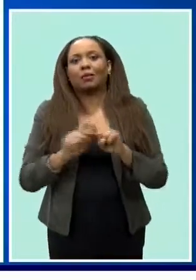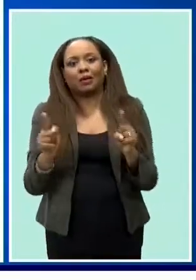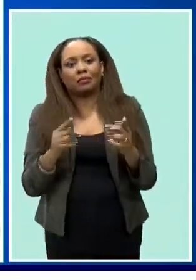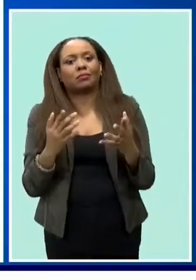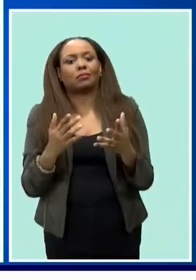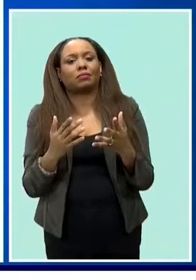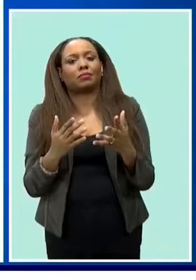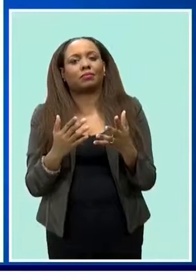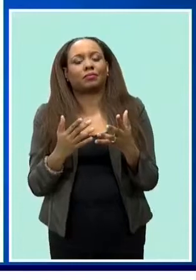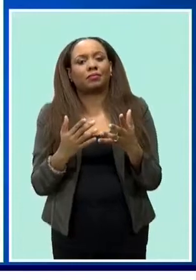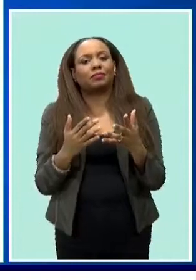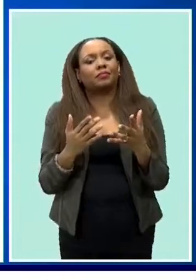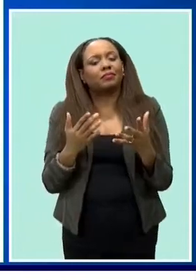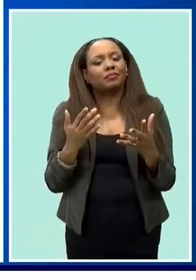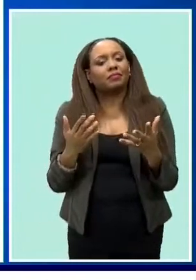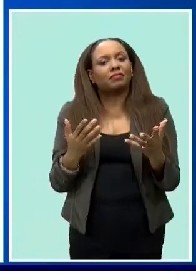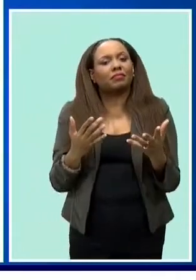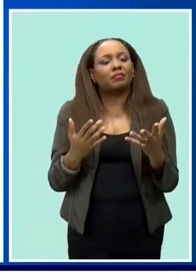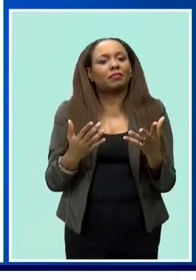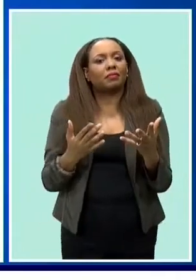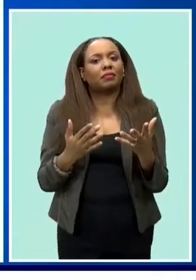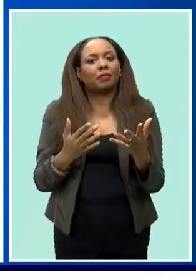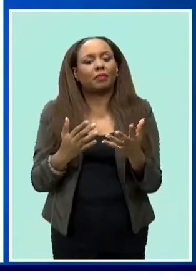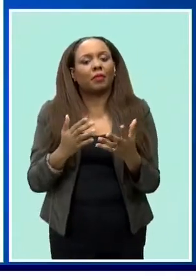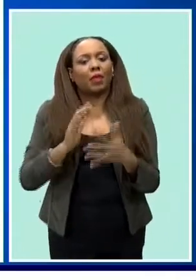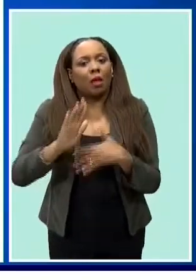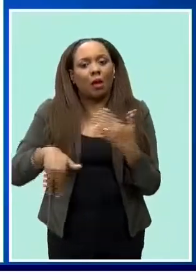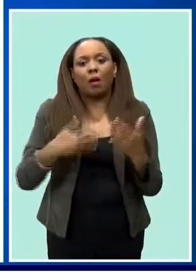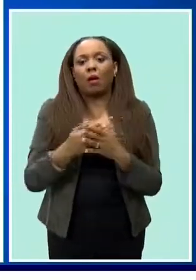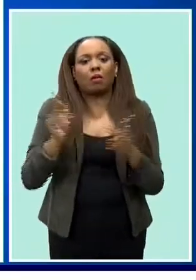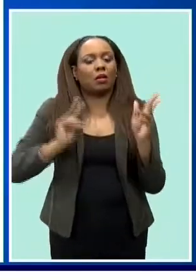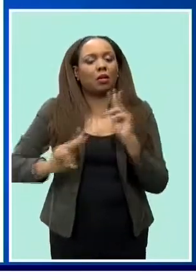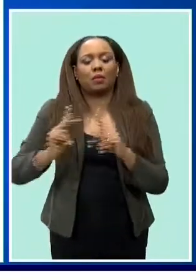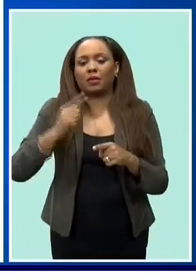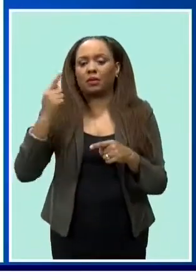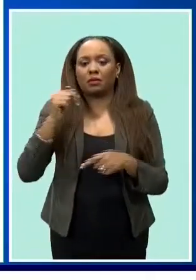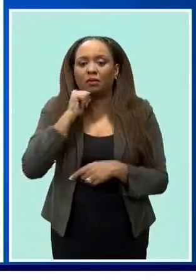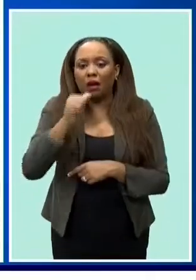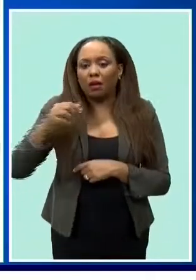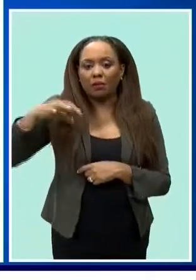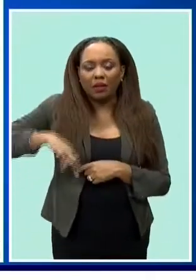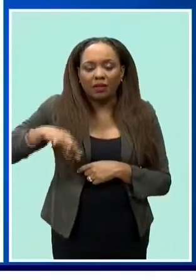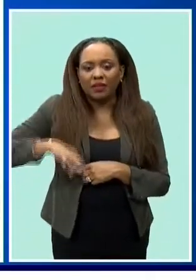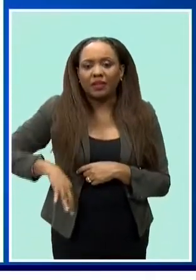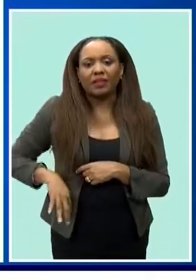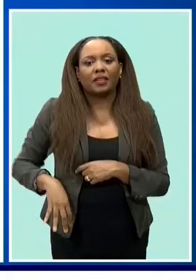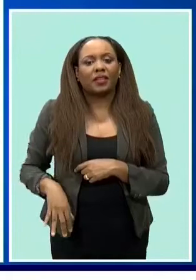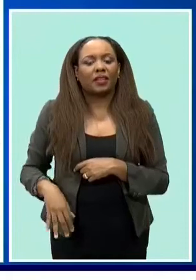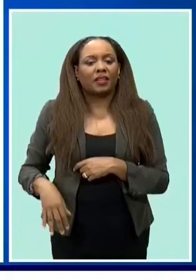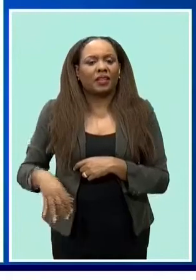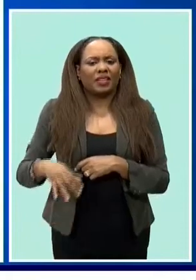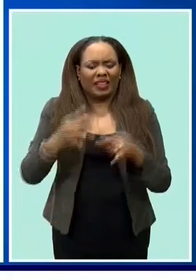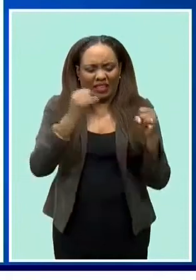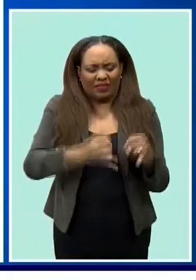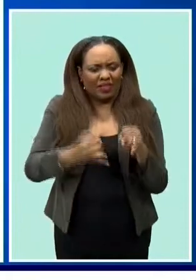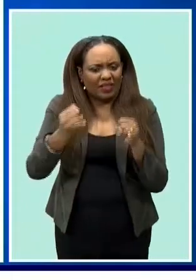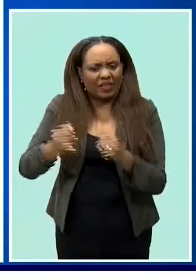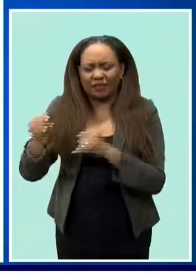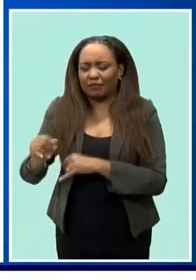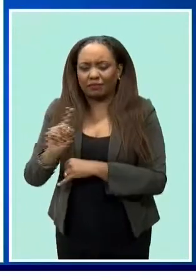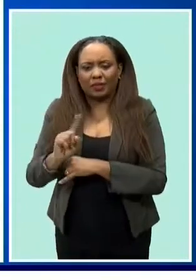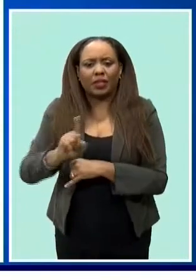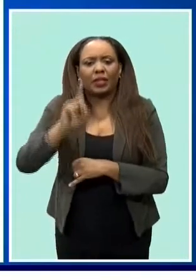be possible for all of you to benefit from if you continue to do the business in the same way and